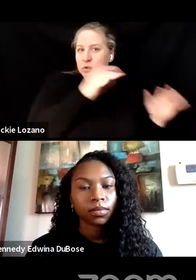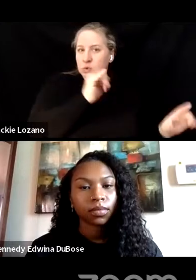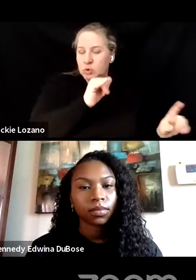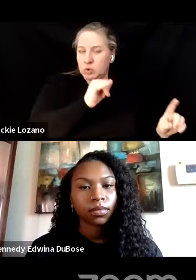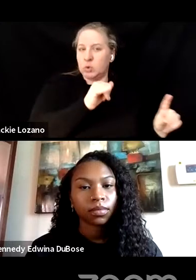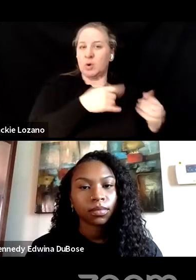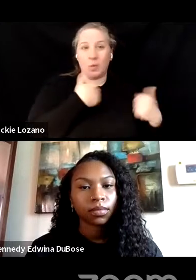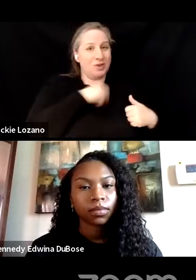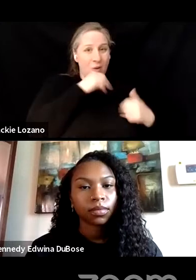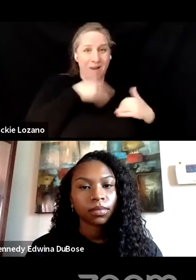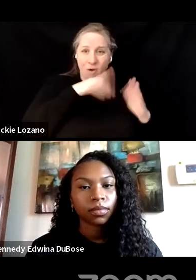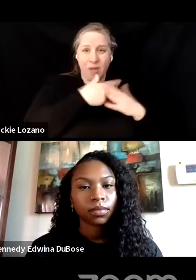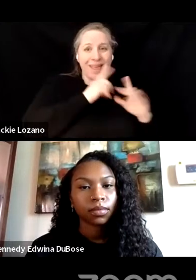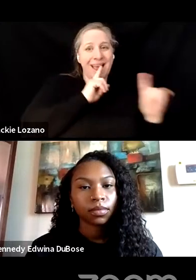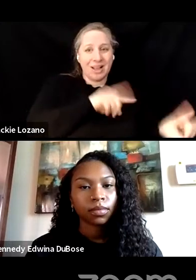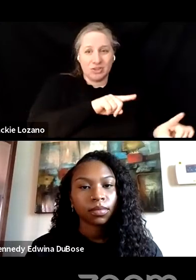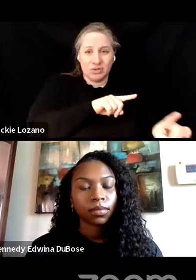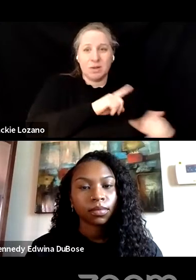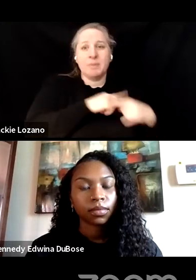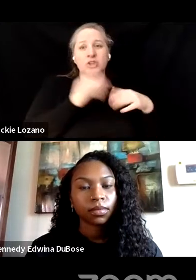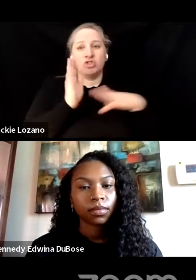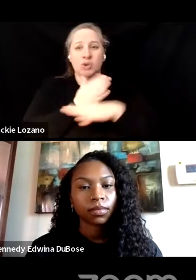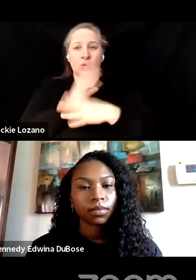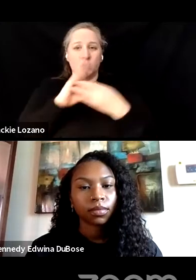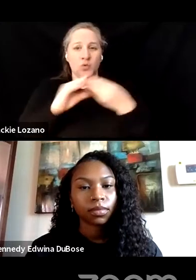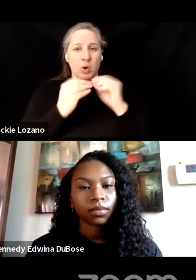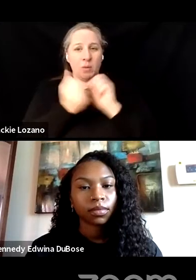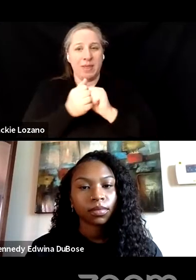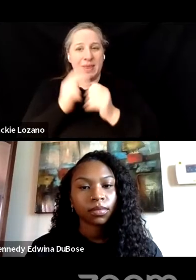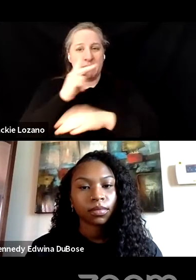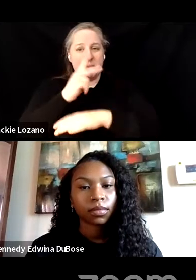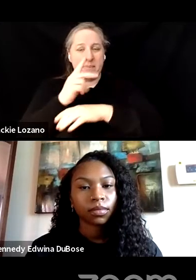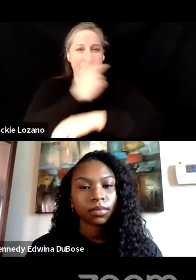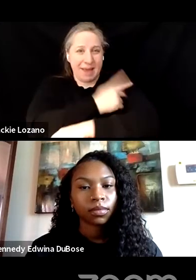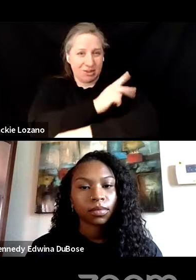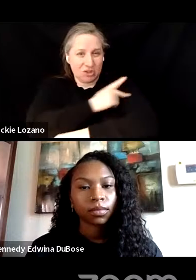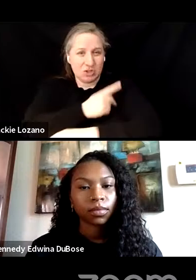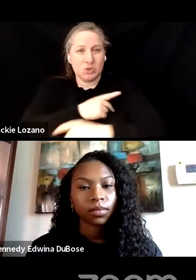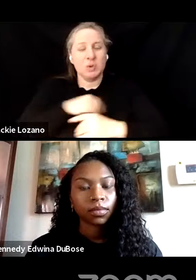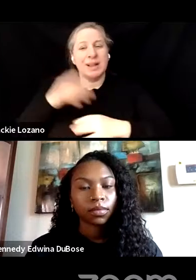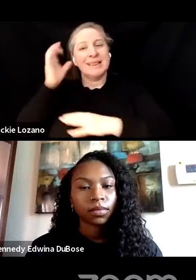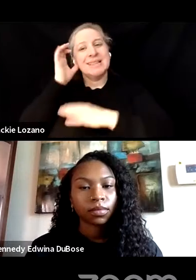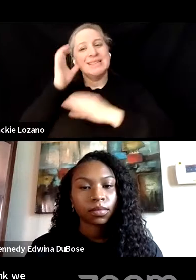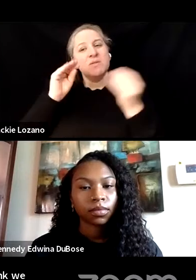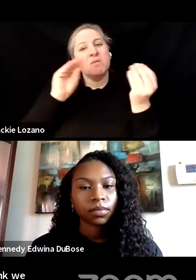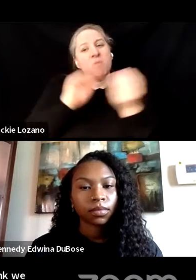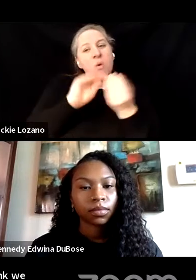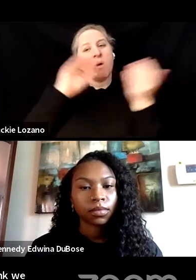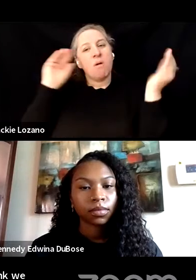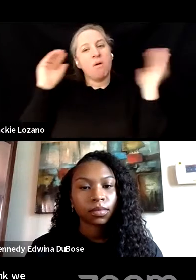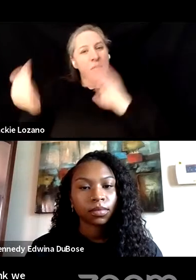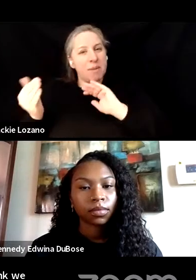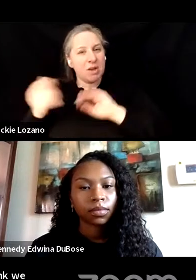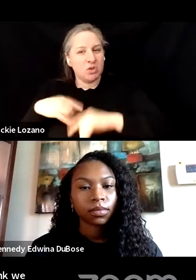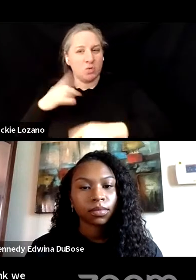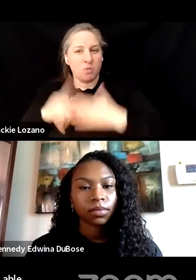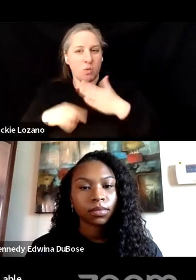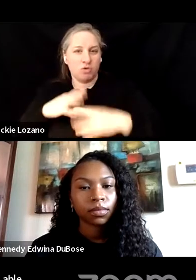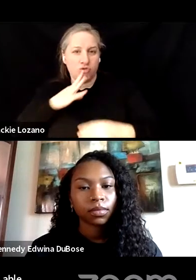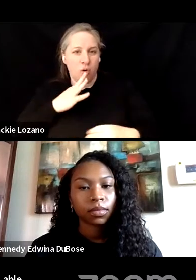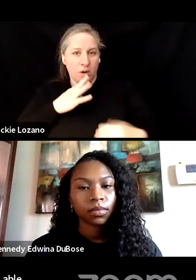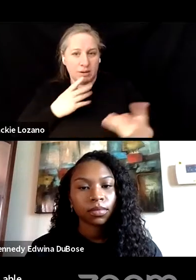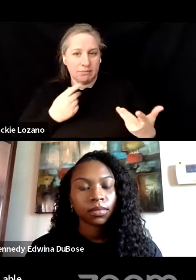share our story with our patients, to really listen to them more than we're talking. You know, when we